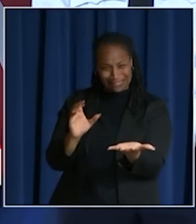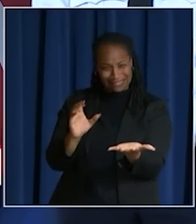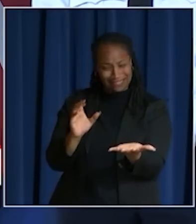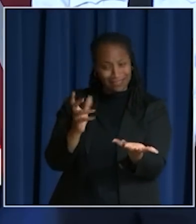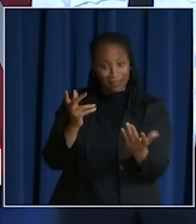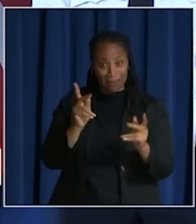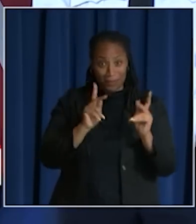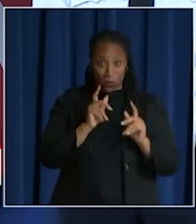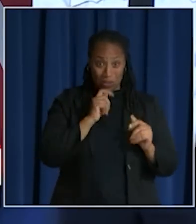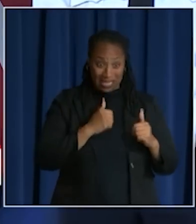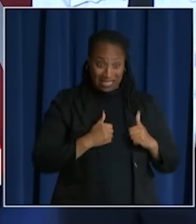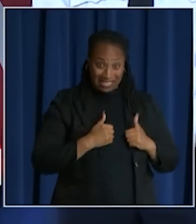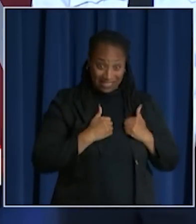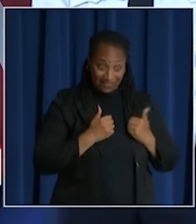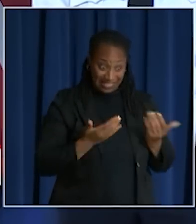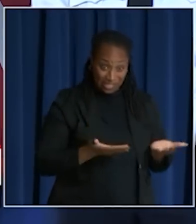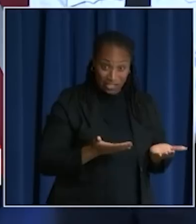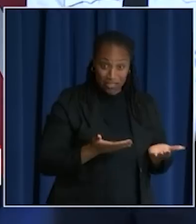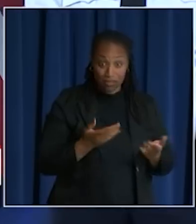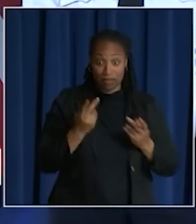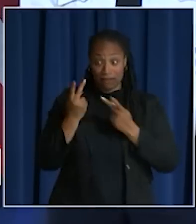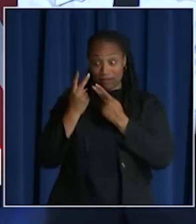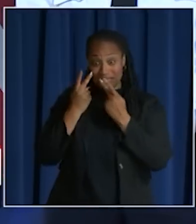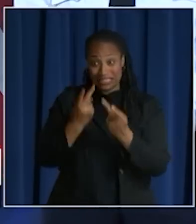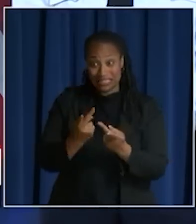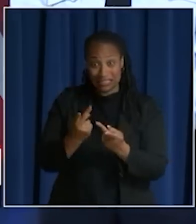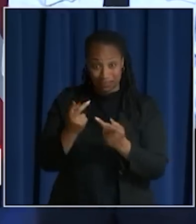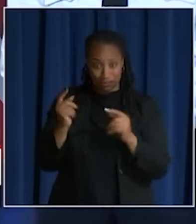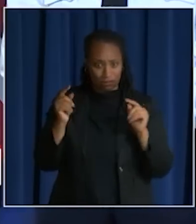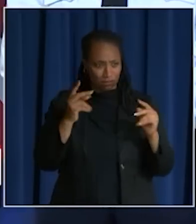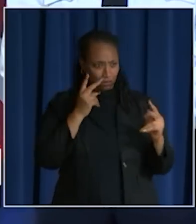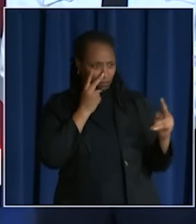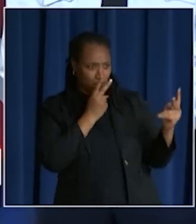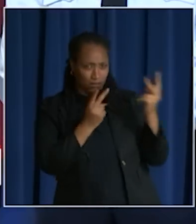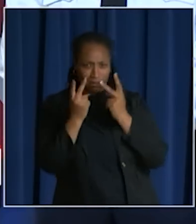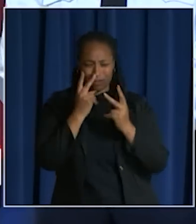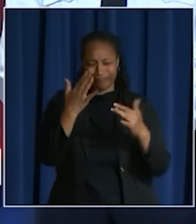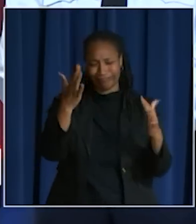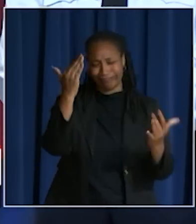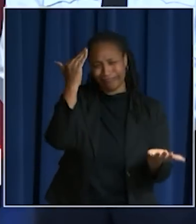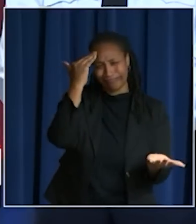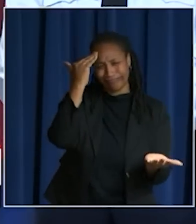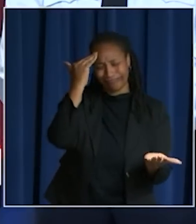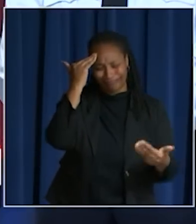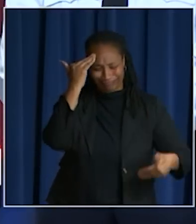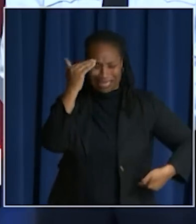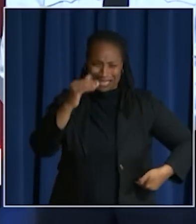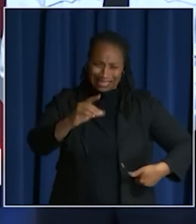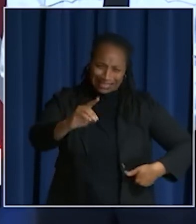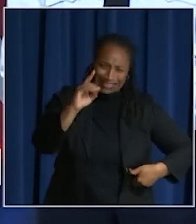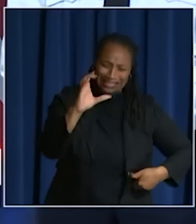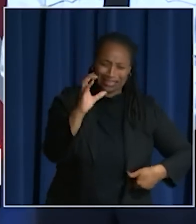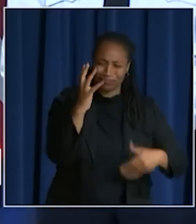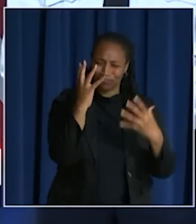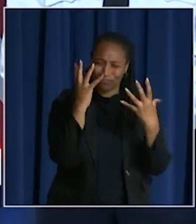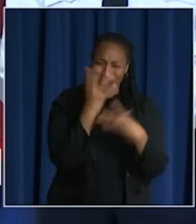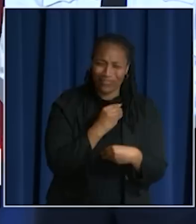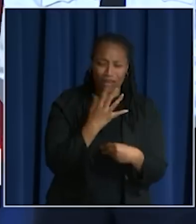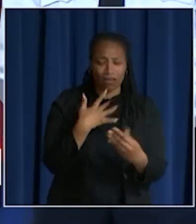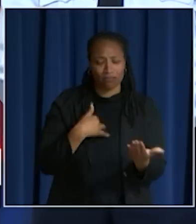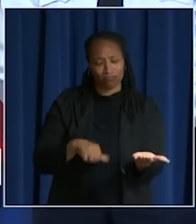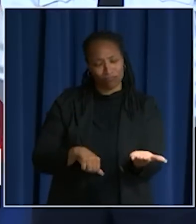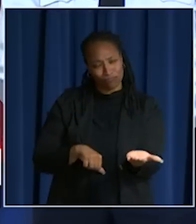city is and how proud we are of all that we've accomplished here. We're unique in